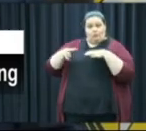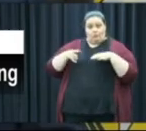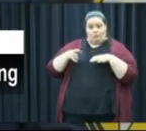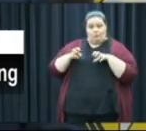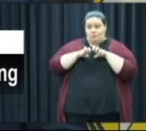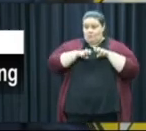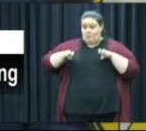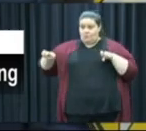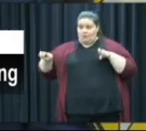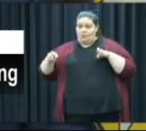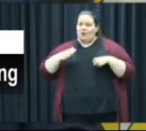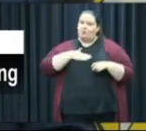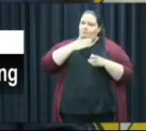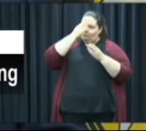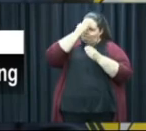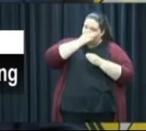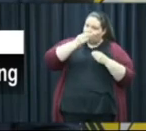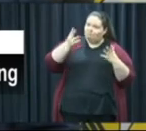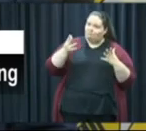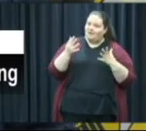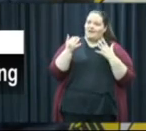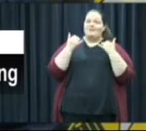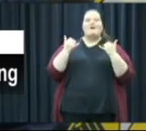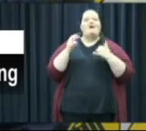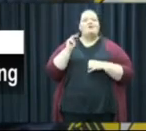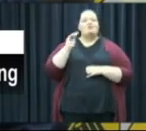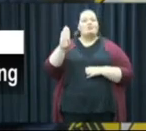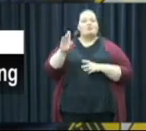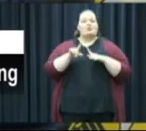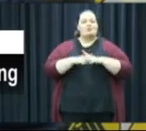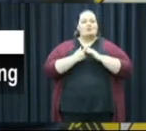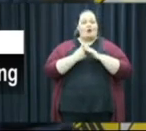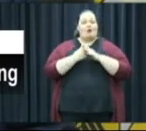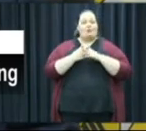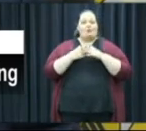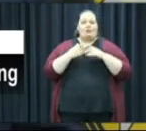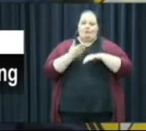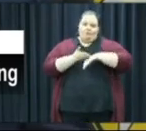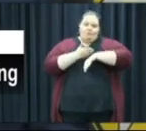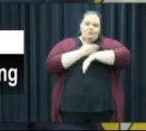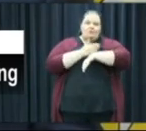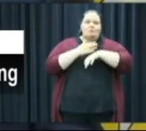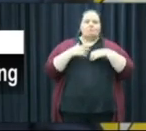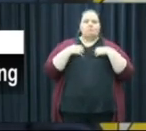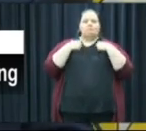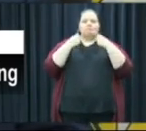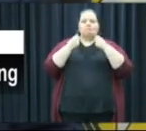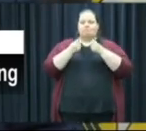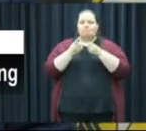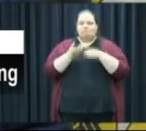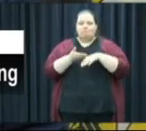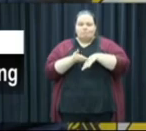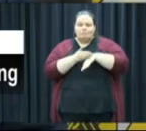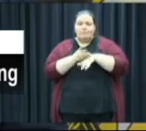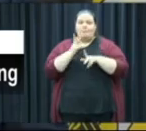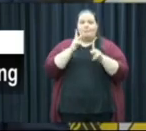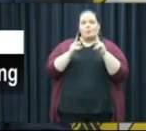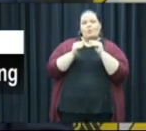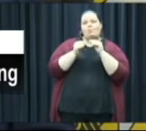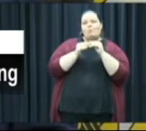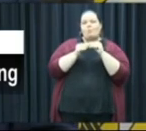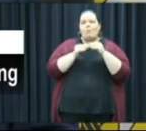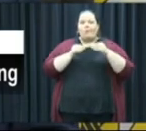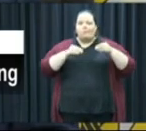All-Cabinet Committee of COVID-19, that New Brunswick was entering the early stages of recovery. We are slowly allowing people to participate in